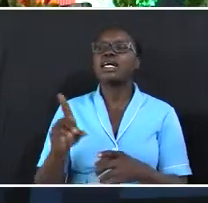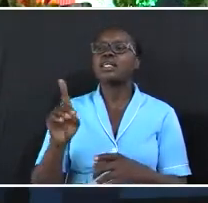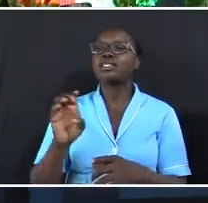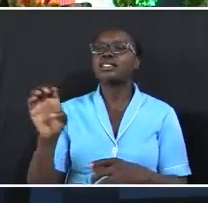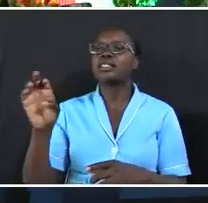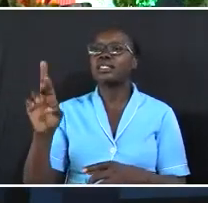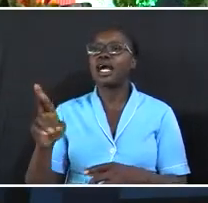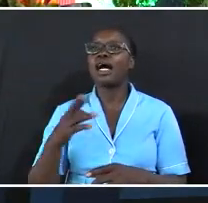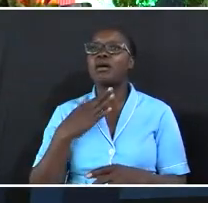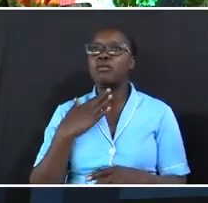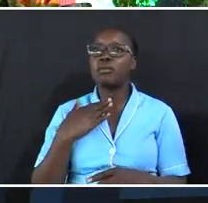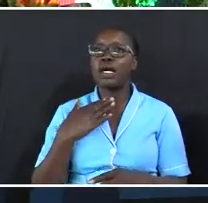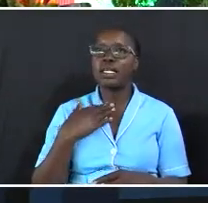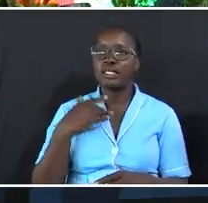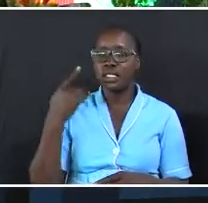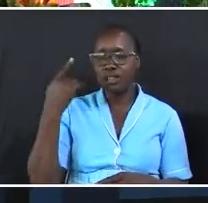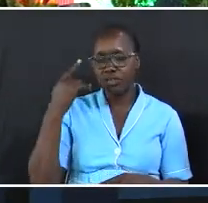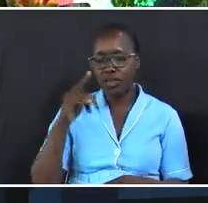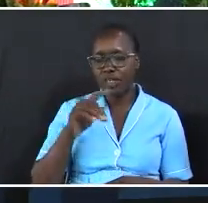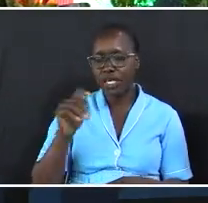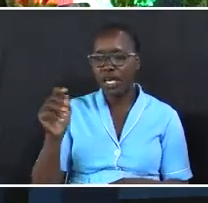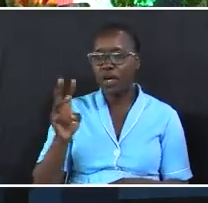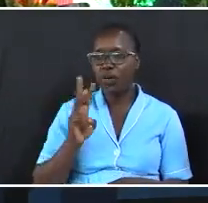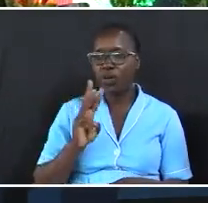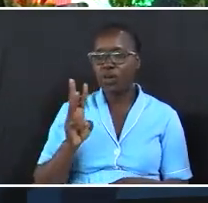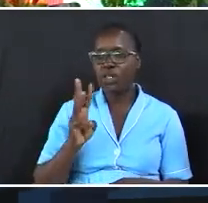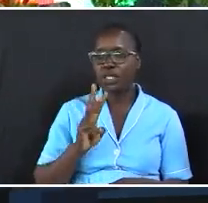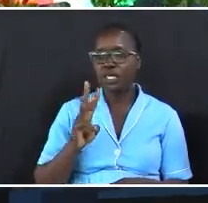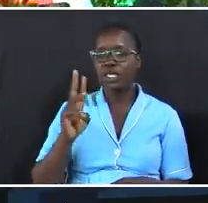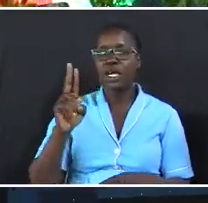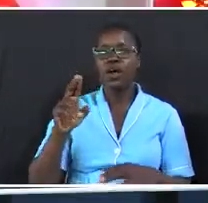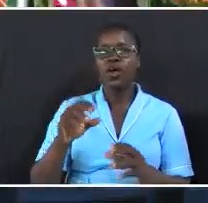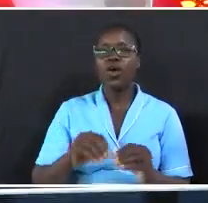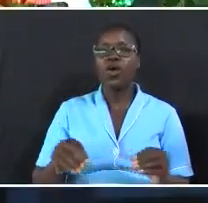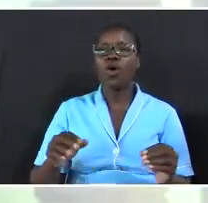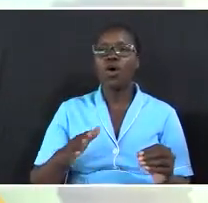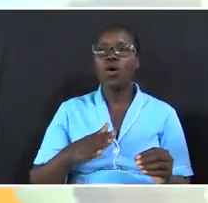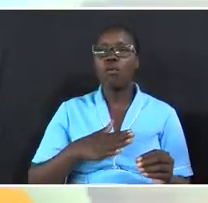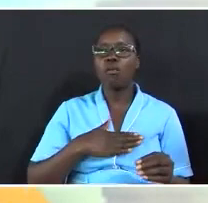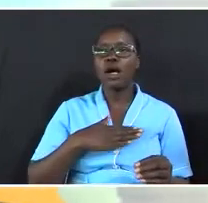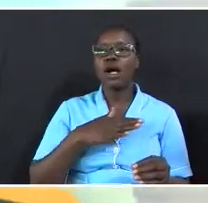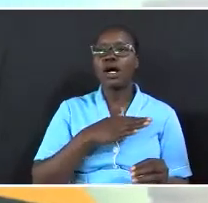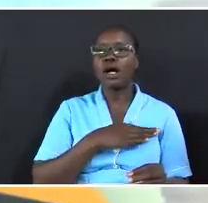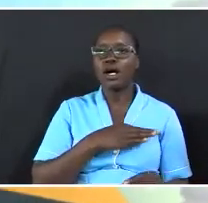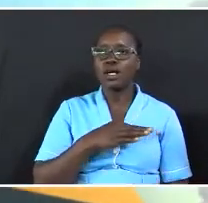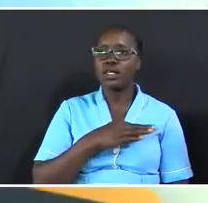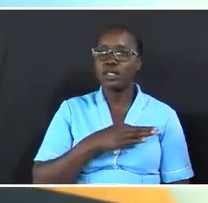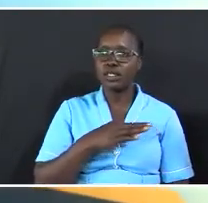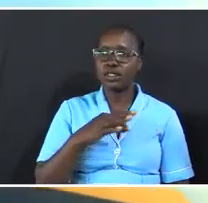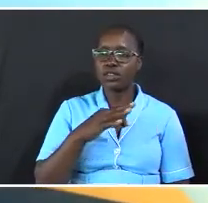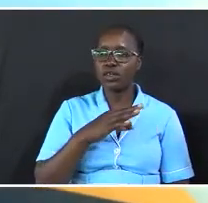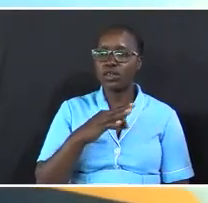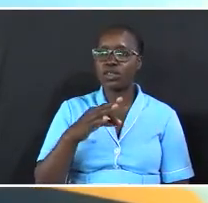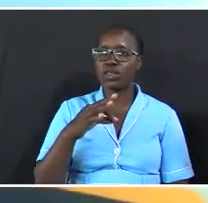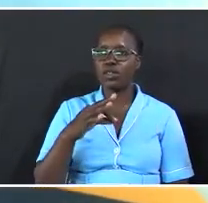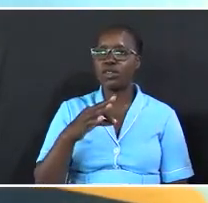panteth for the waters, oh my soul